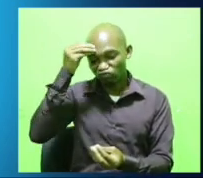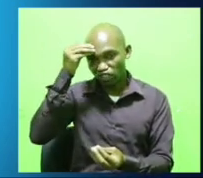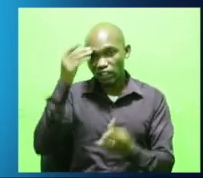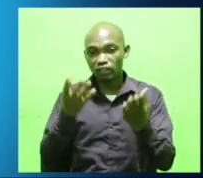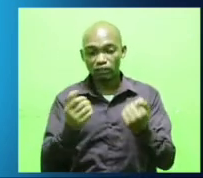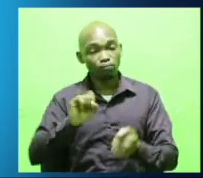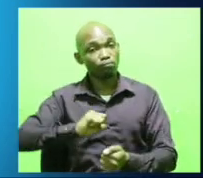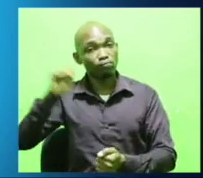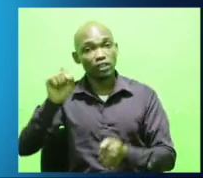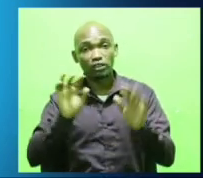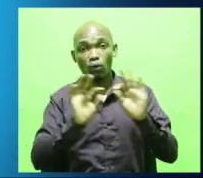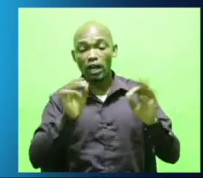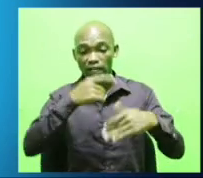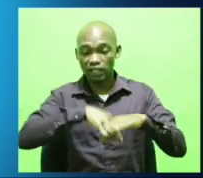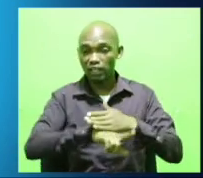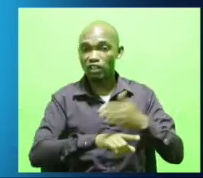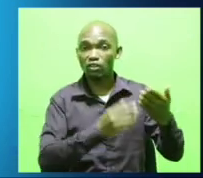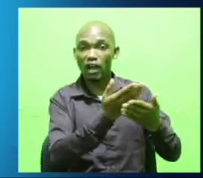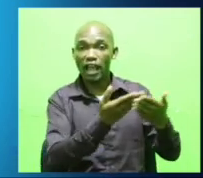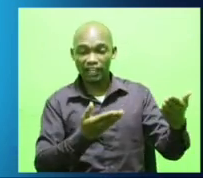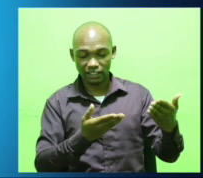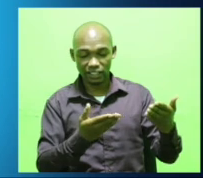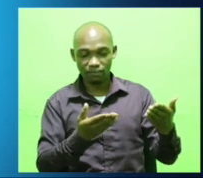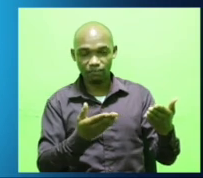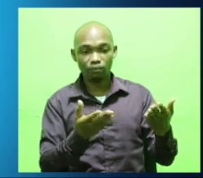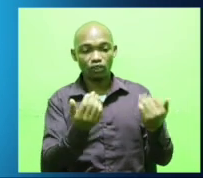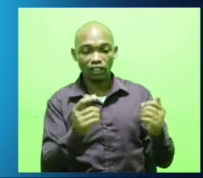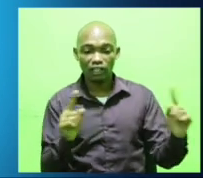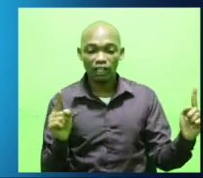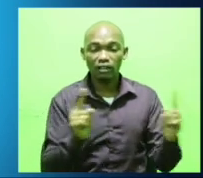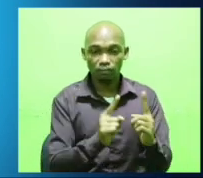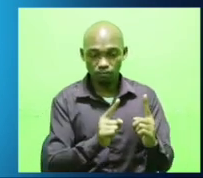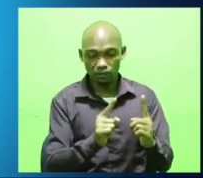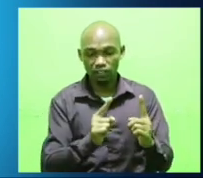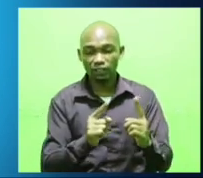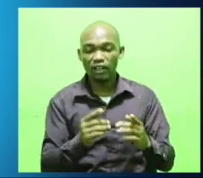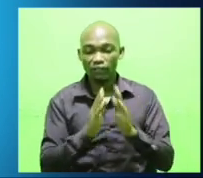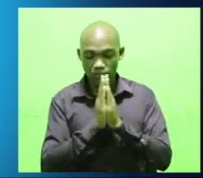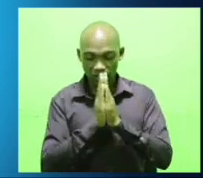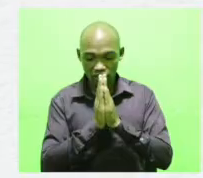marks in your exam. Let's meet next time and thanks for watching.